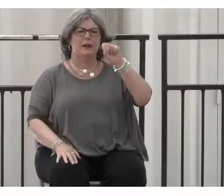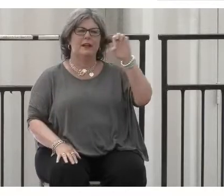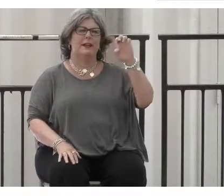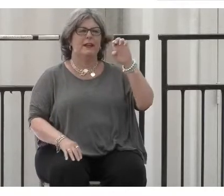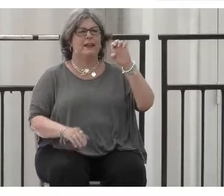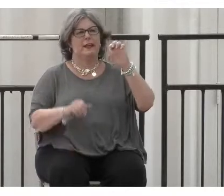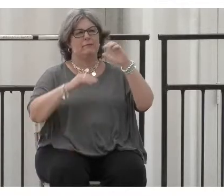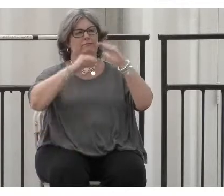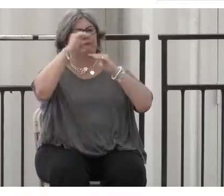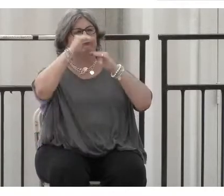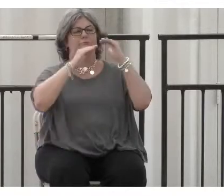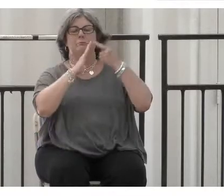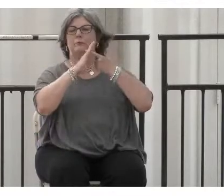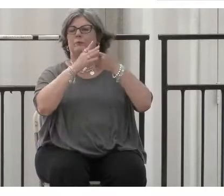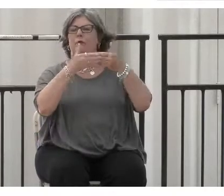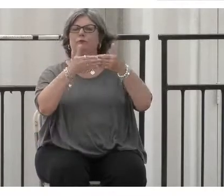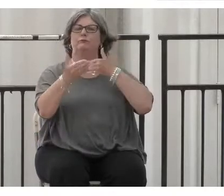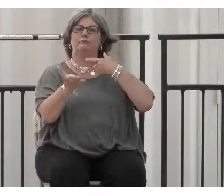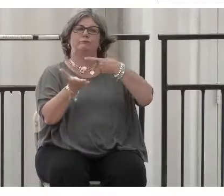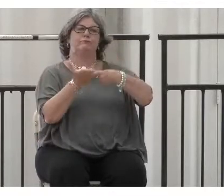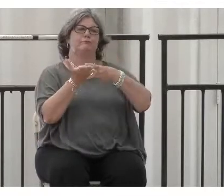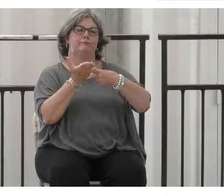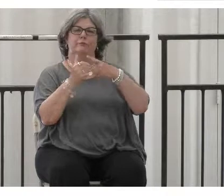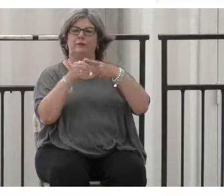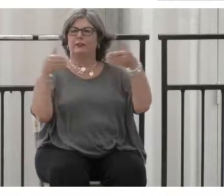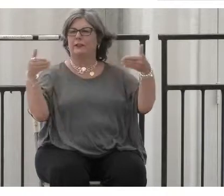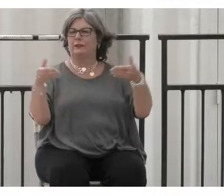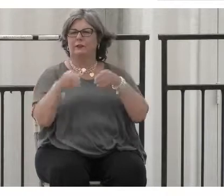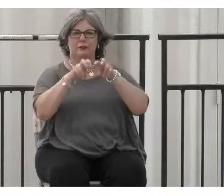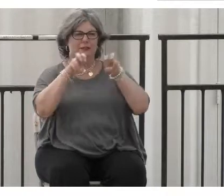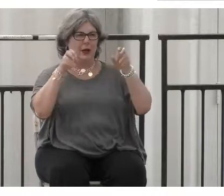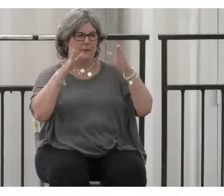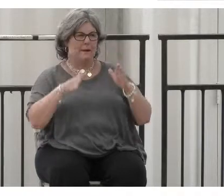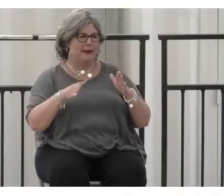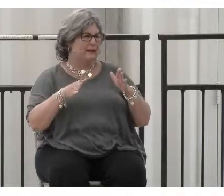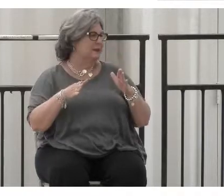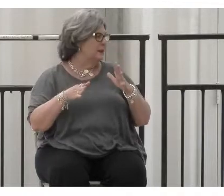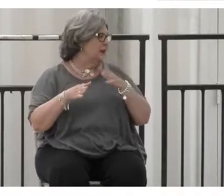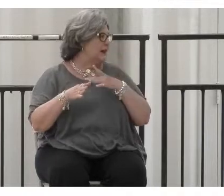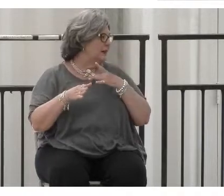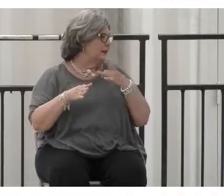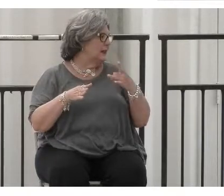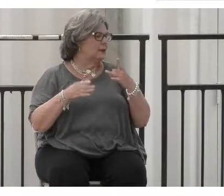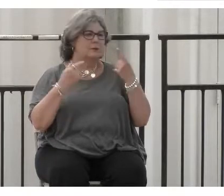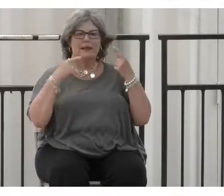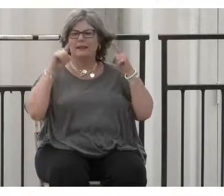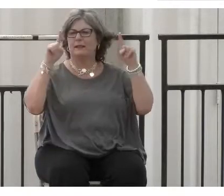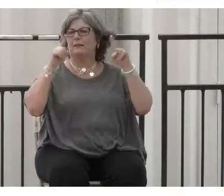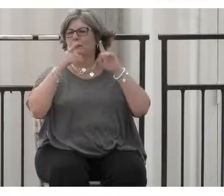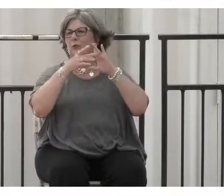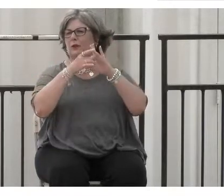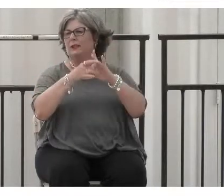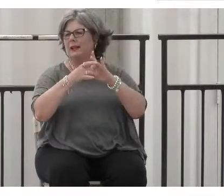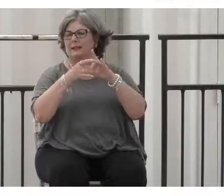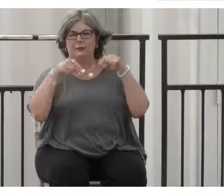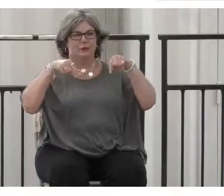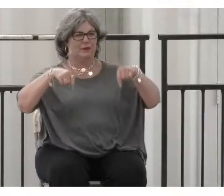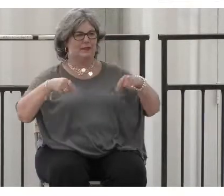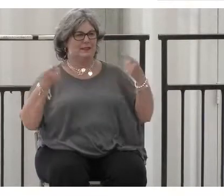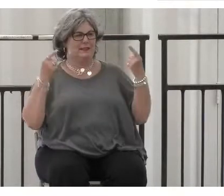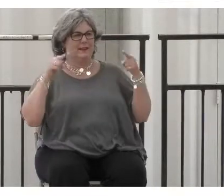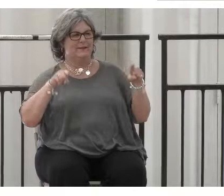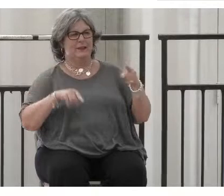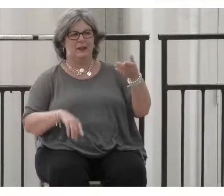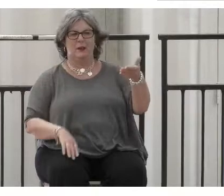Architecture. Before we begin our conversation and I introduce our panelists, I'd like to read an announcement pertaining to this event.